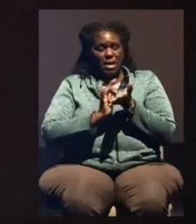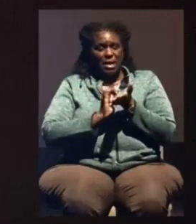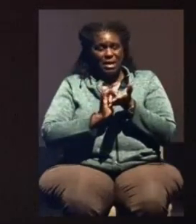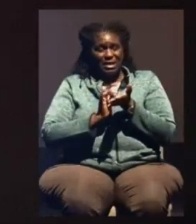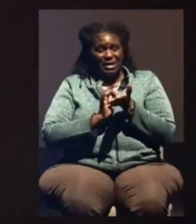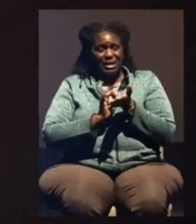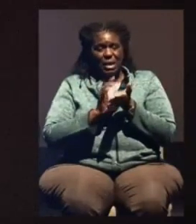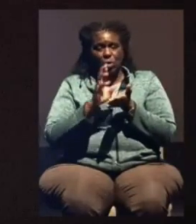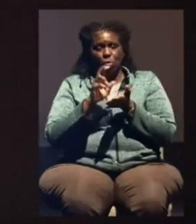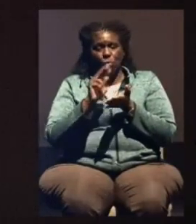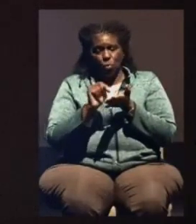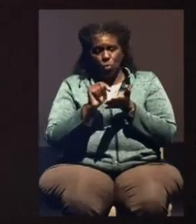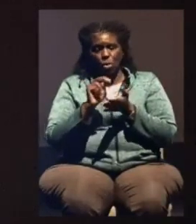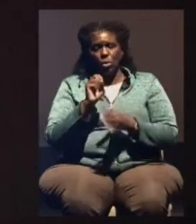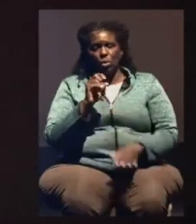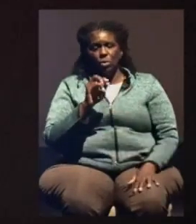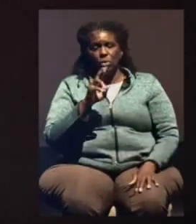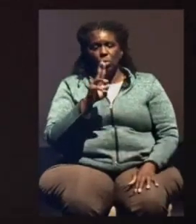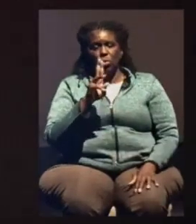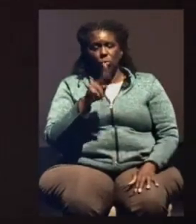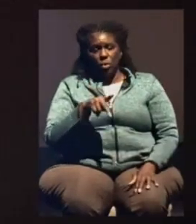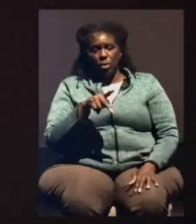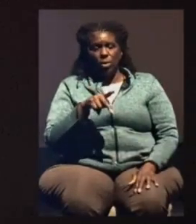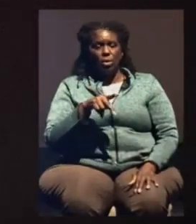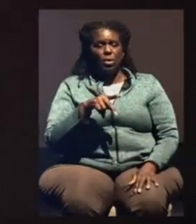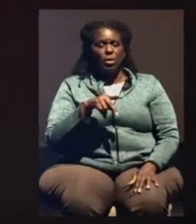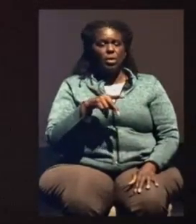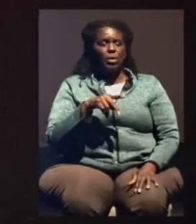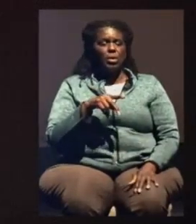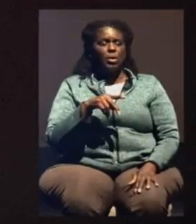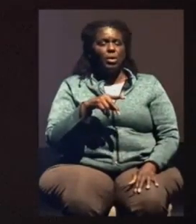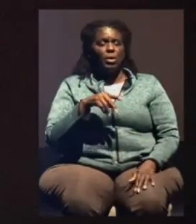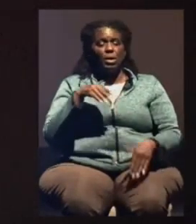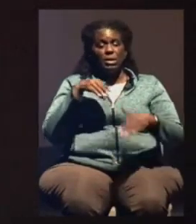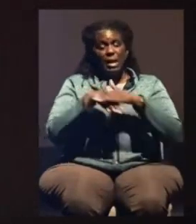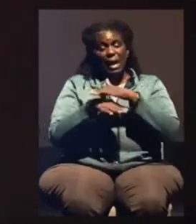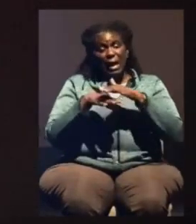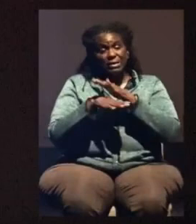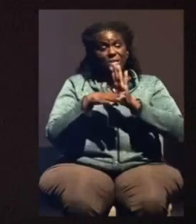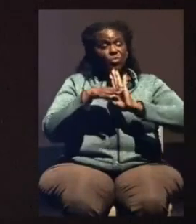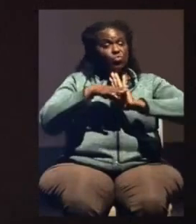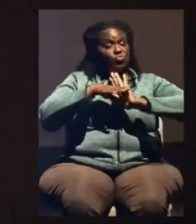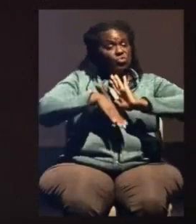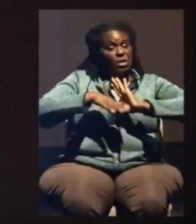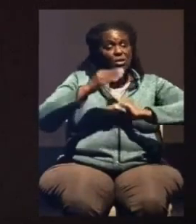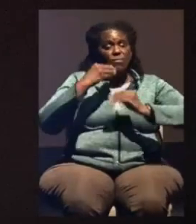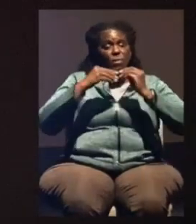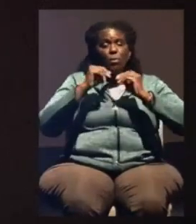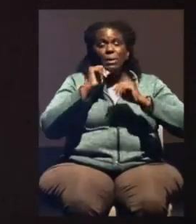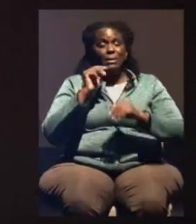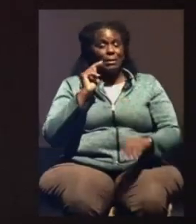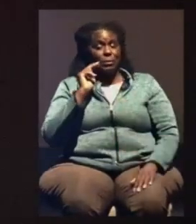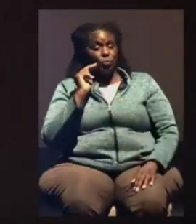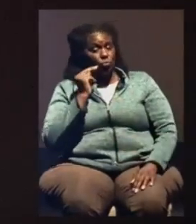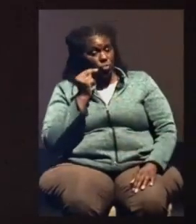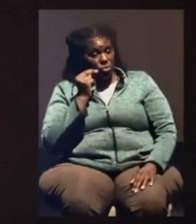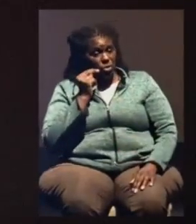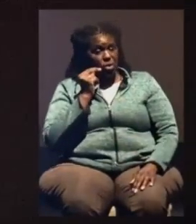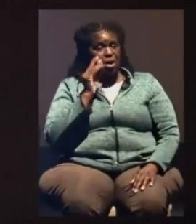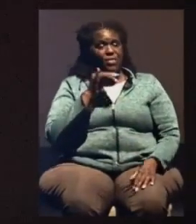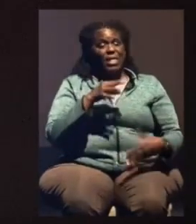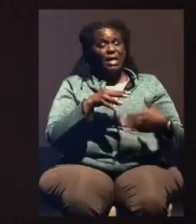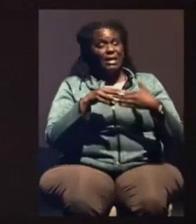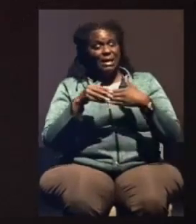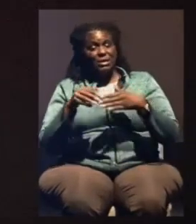that's the short answer, right? Mm-hmm. So you can have access to very cheap, inexpensive, but not nutritional food, which leads